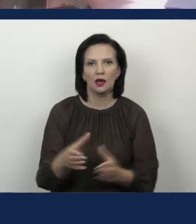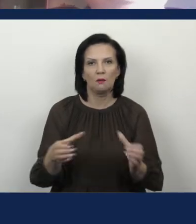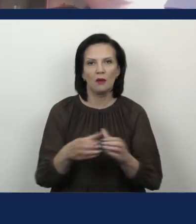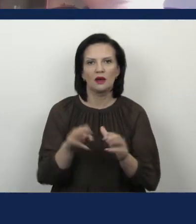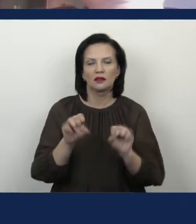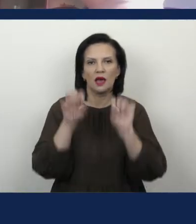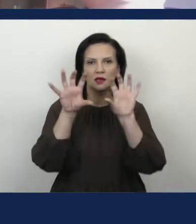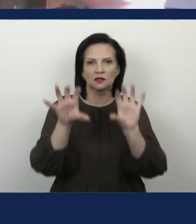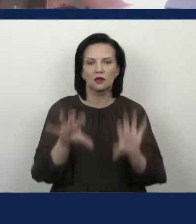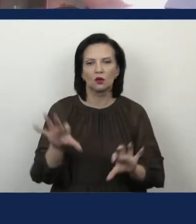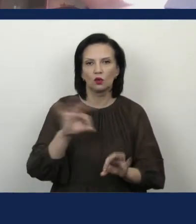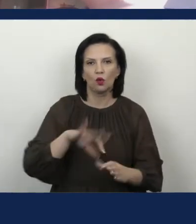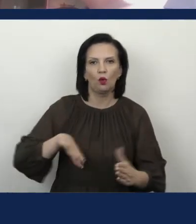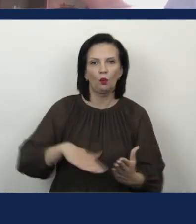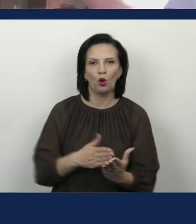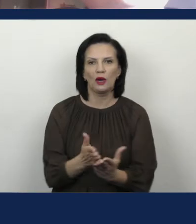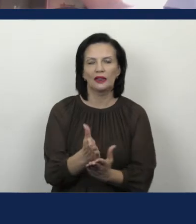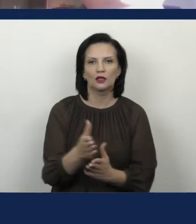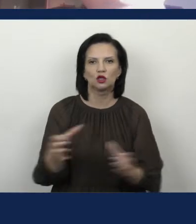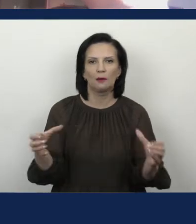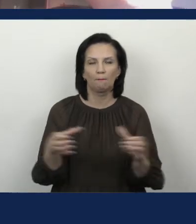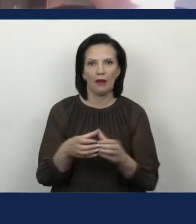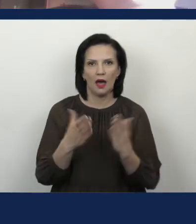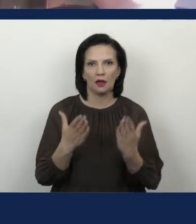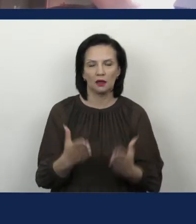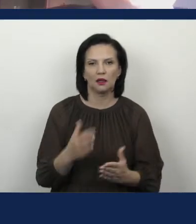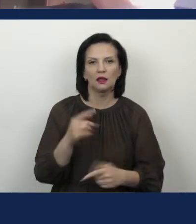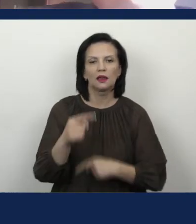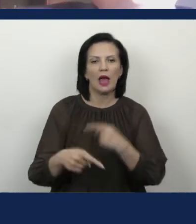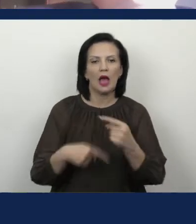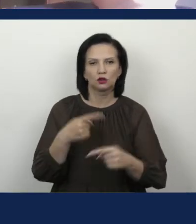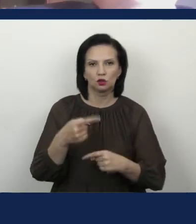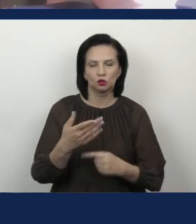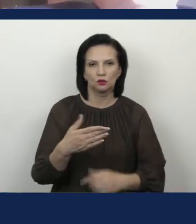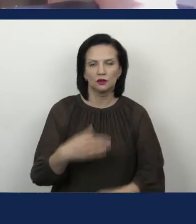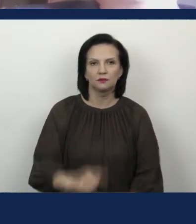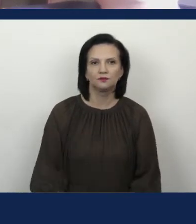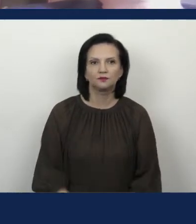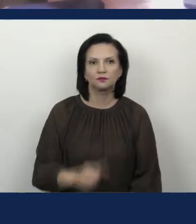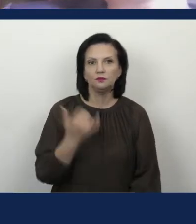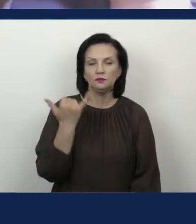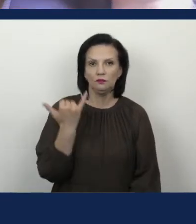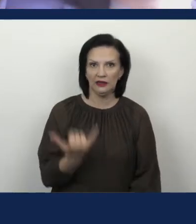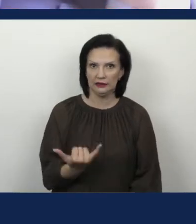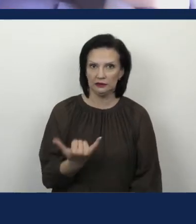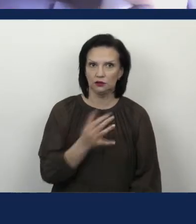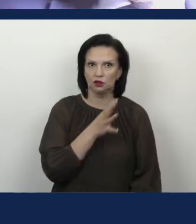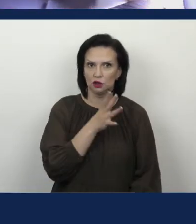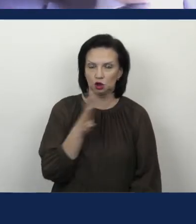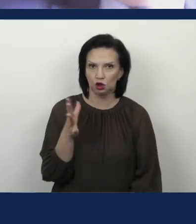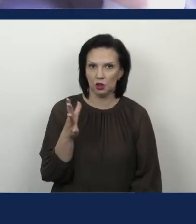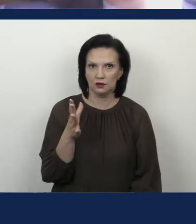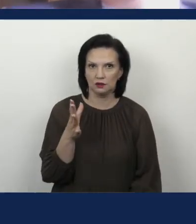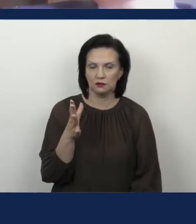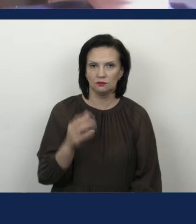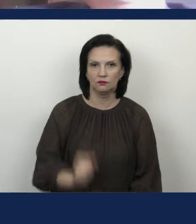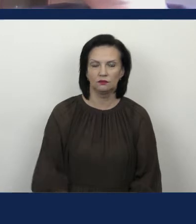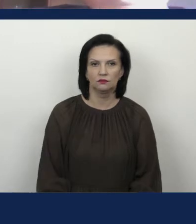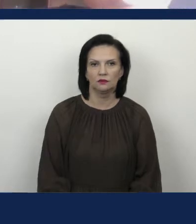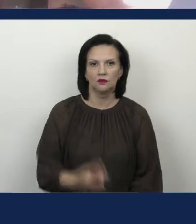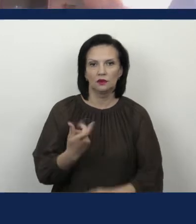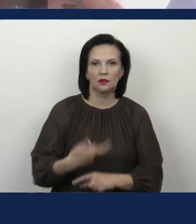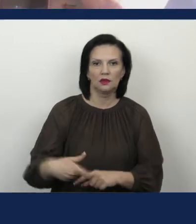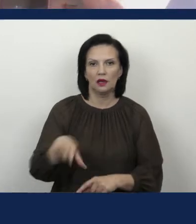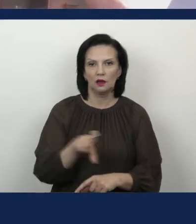Please, next slide. Currently, the largest allowed annual